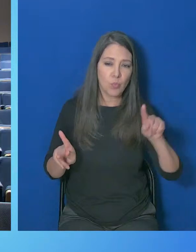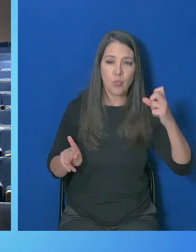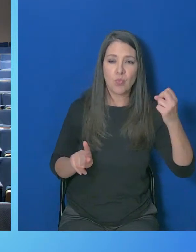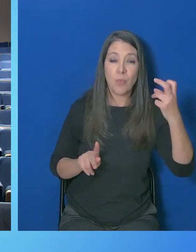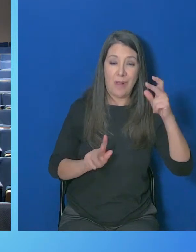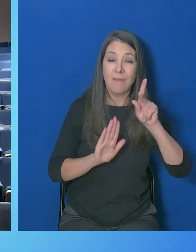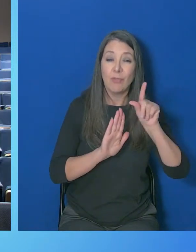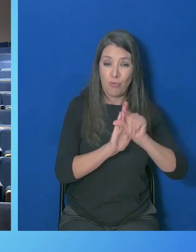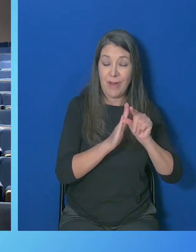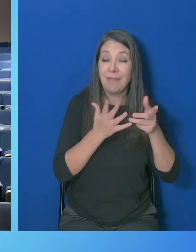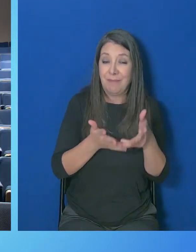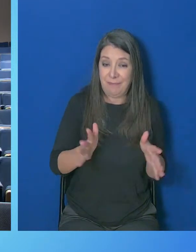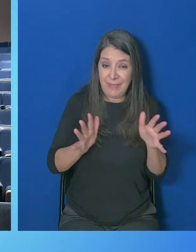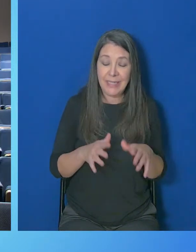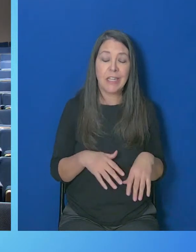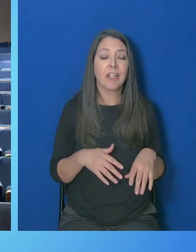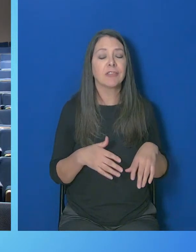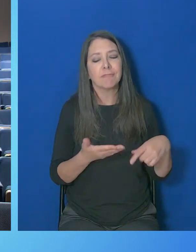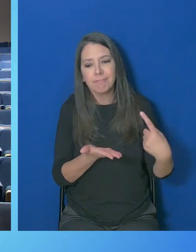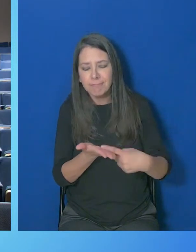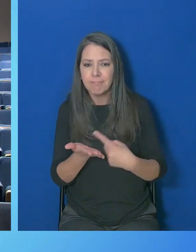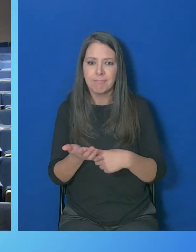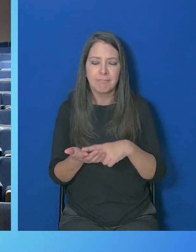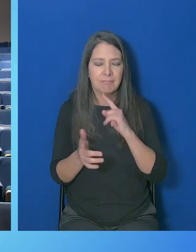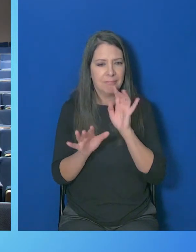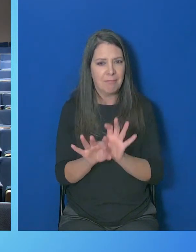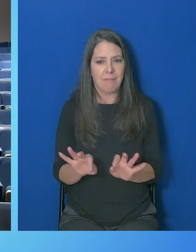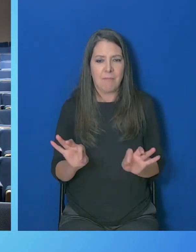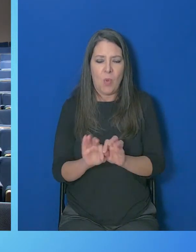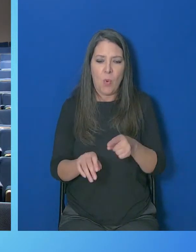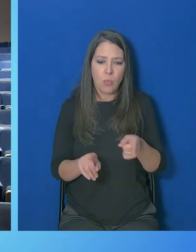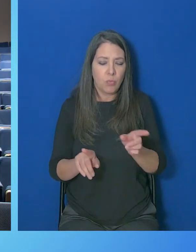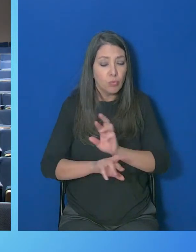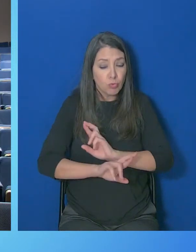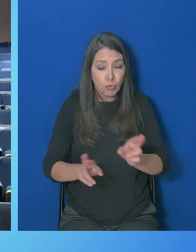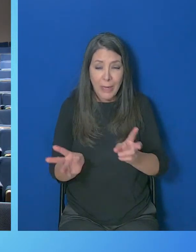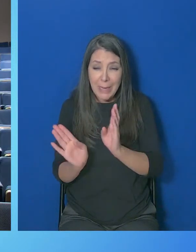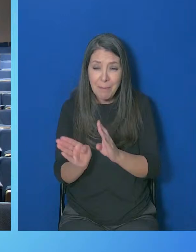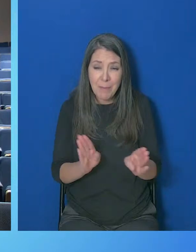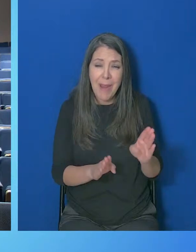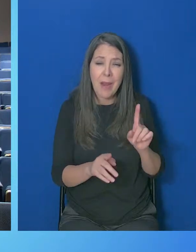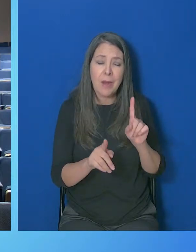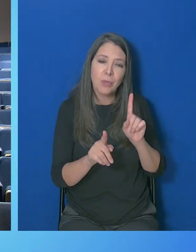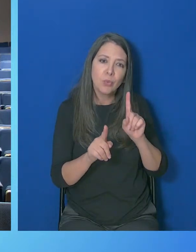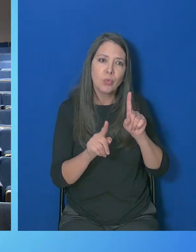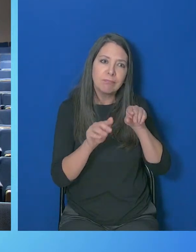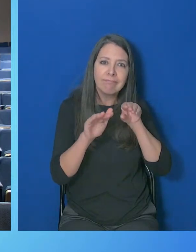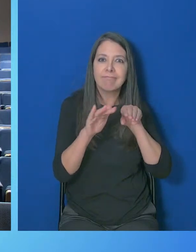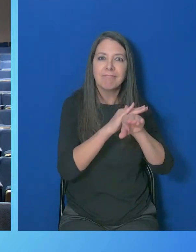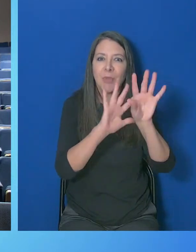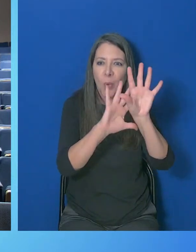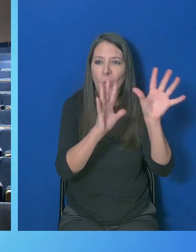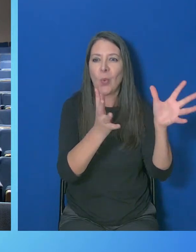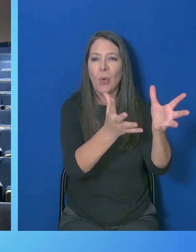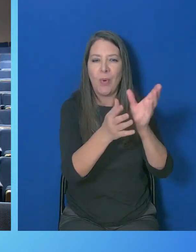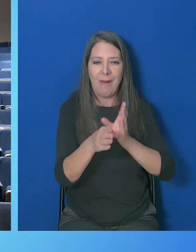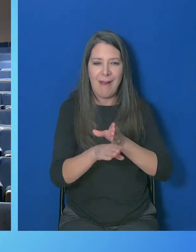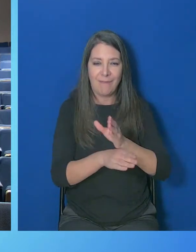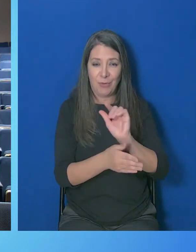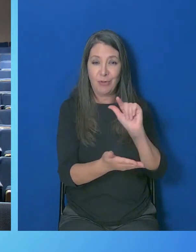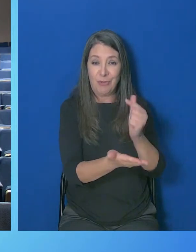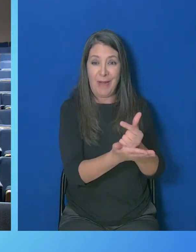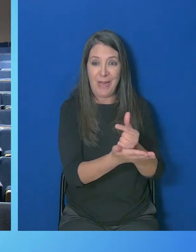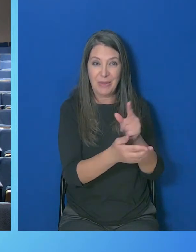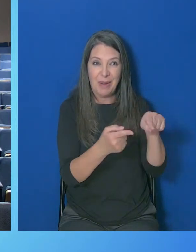about the importance of them being ready to go out into the world when they're 18 years old. I'm going to back us